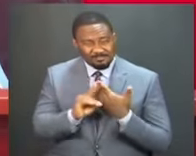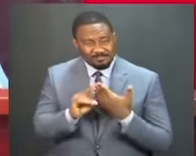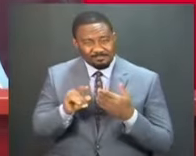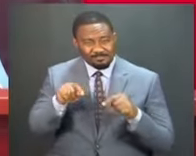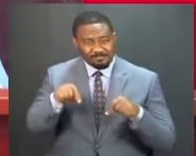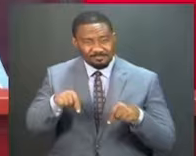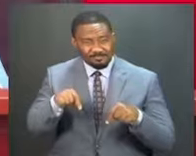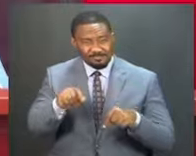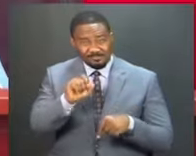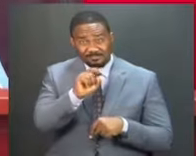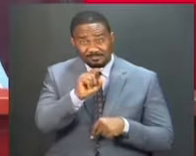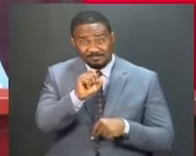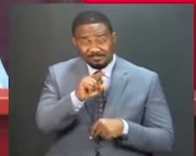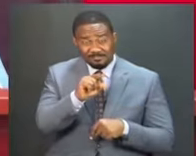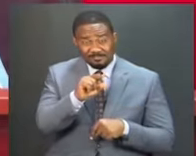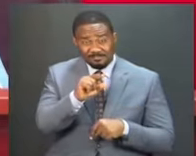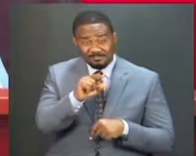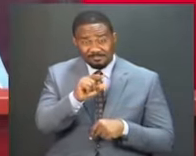11th.